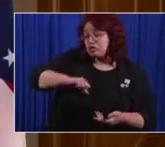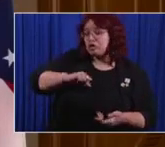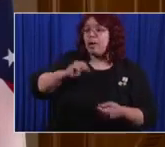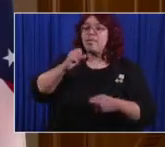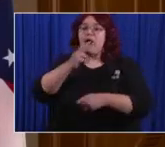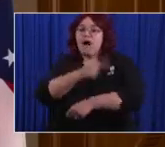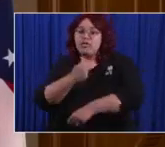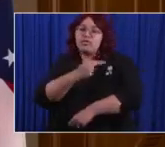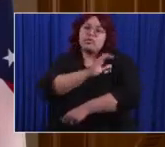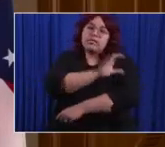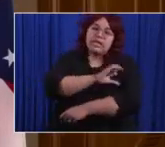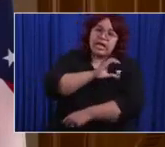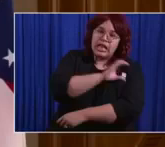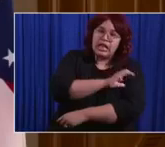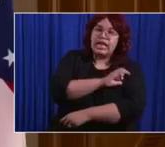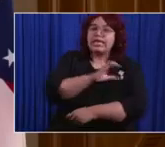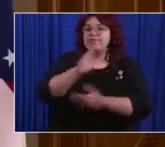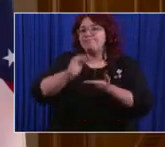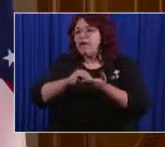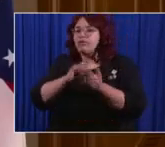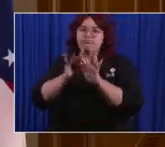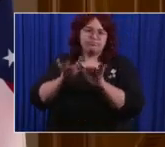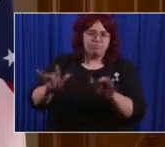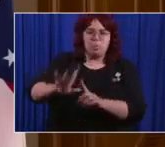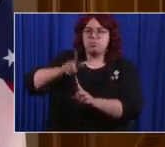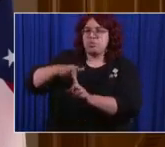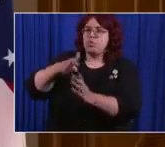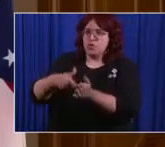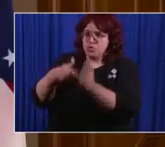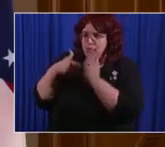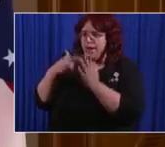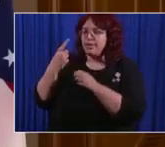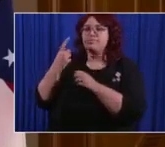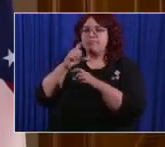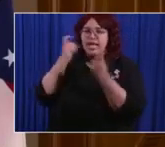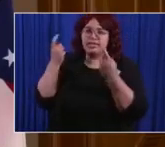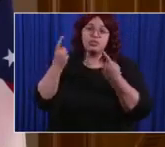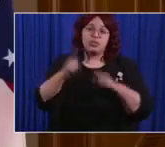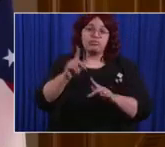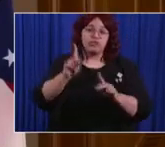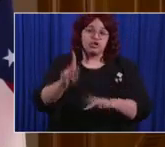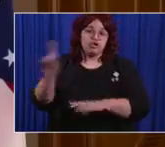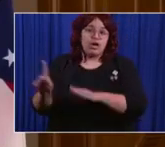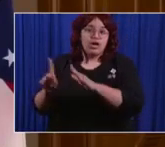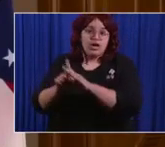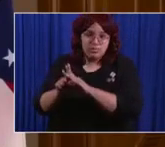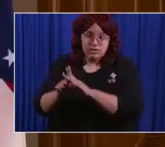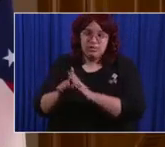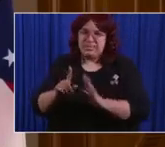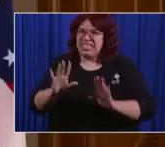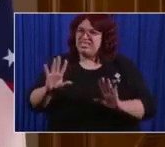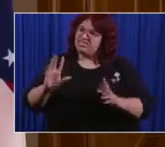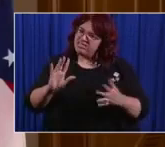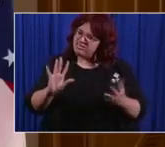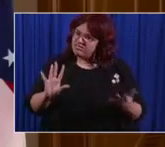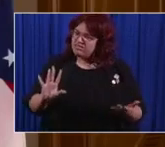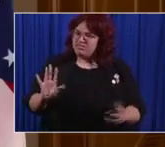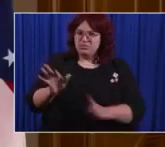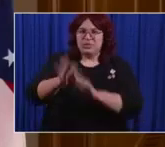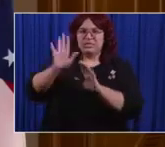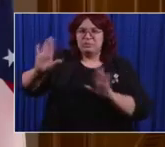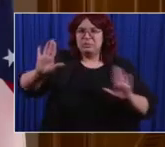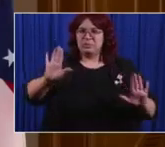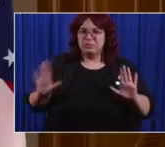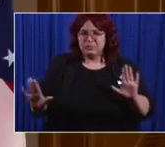That's kind of the way this thing is playing out. But again, fundamental difference. What the CDC says, while their guidance